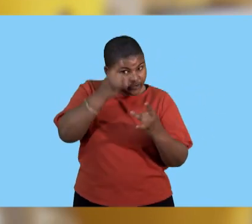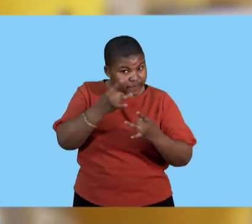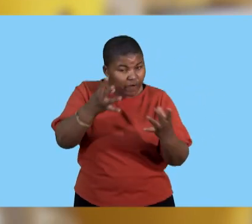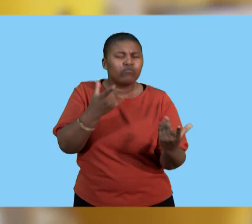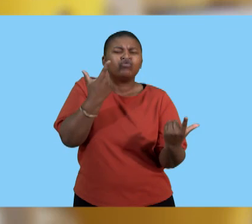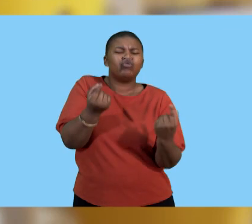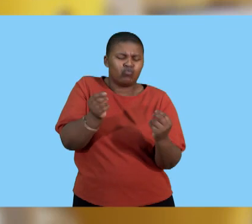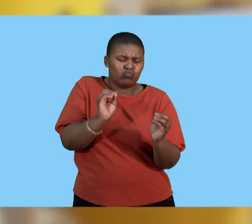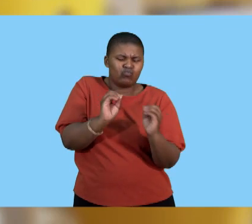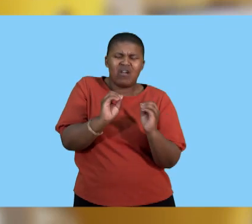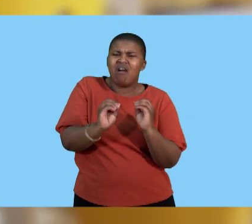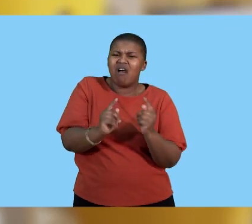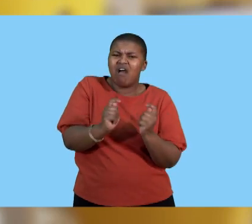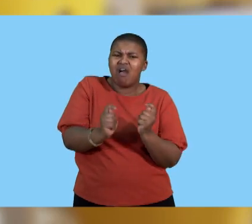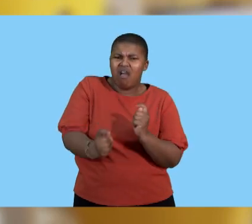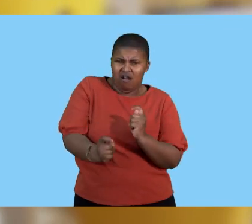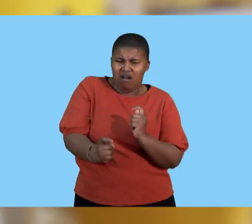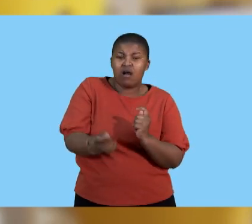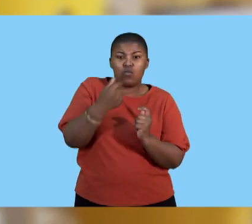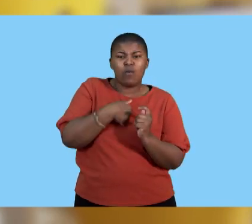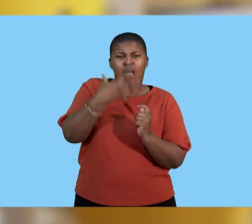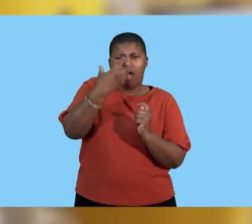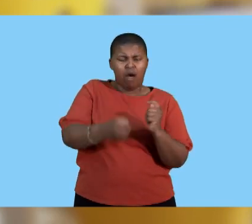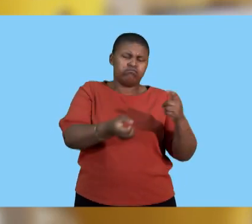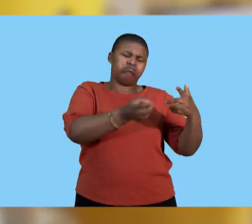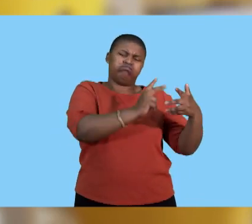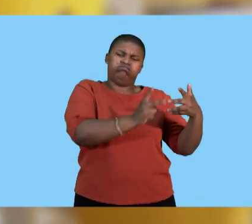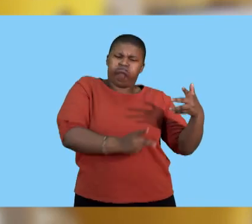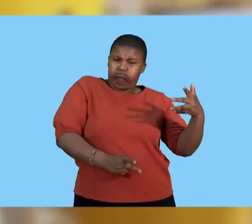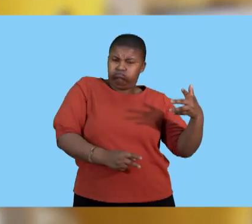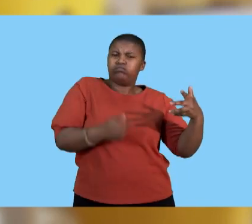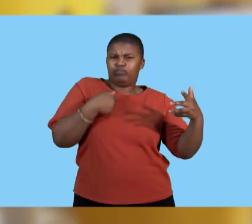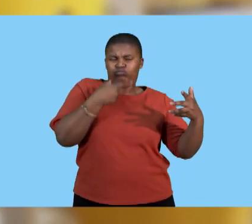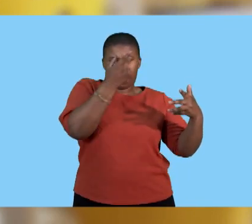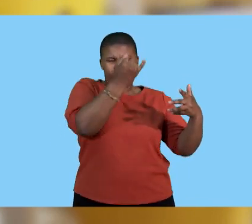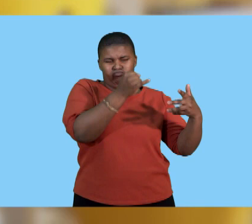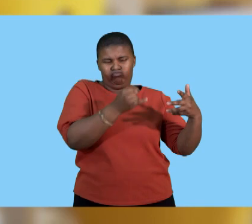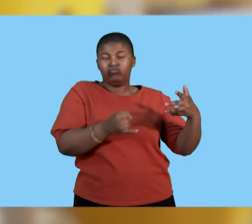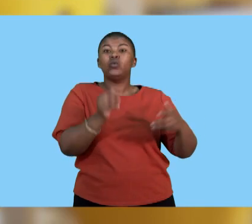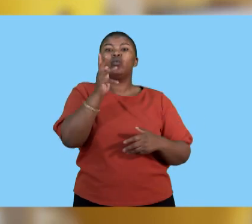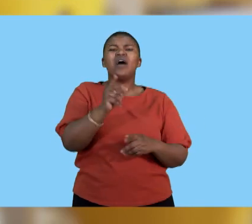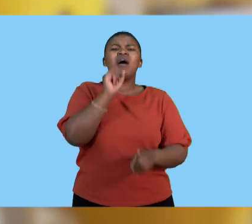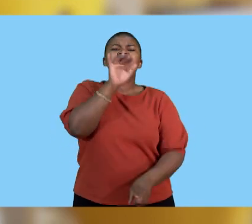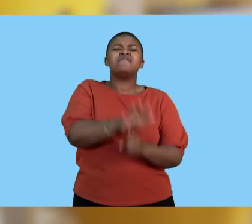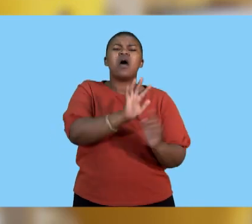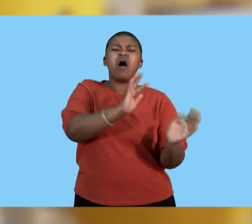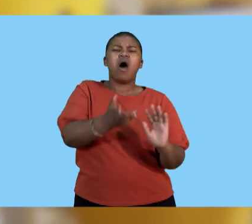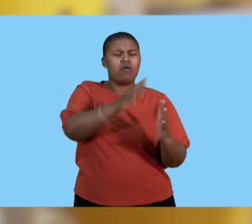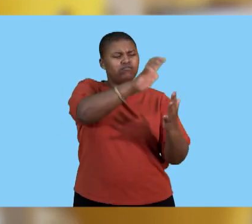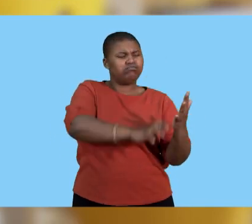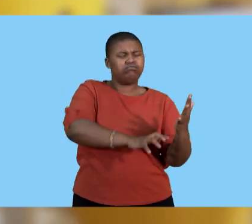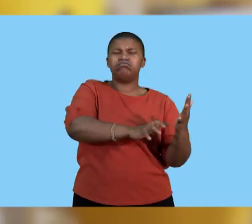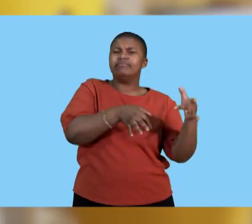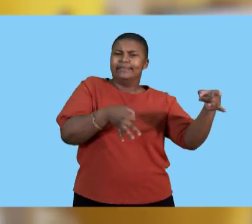do some adjustments. And with us here, we have a number of adjustments. We want to look at how do they affect the statement